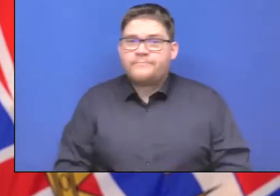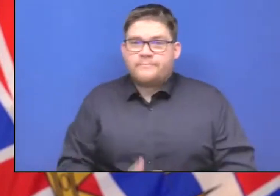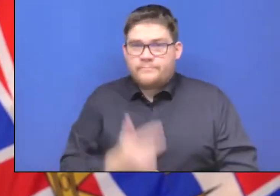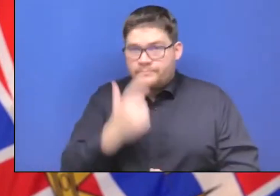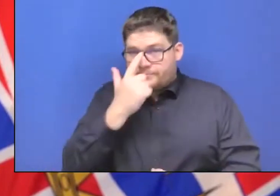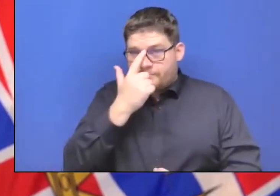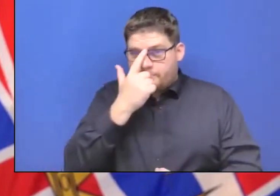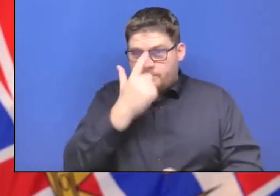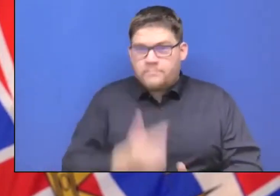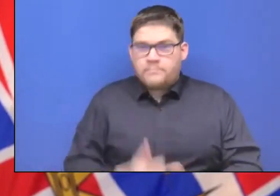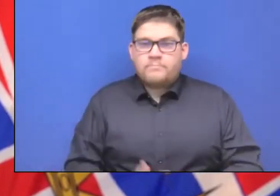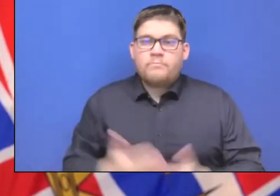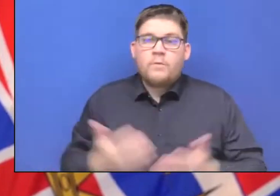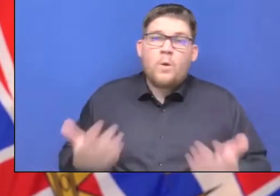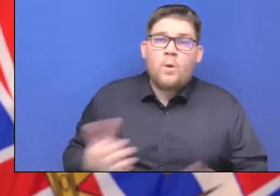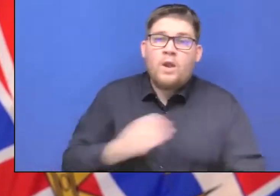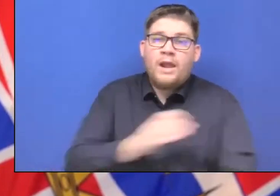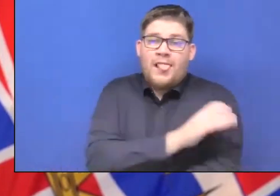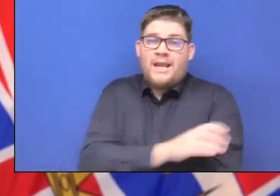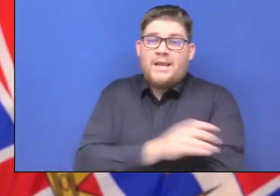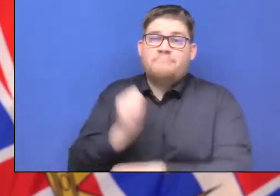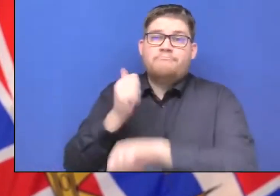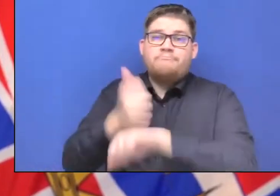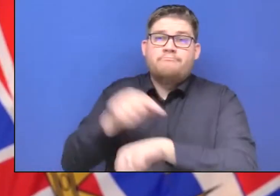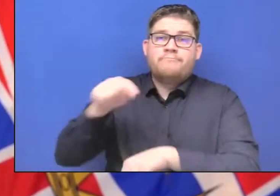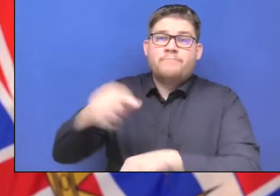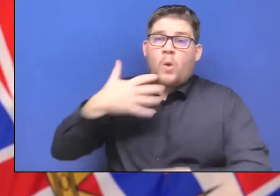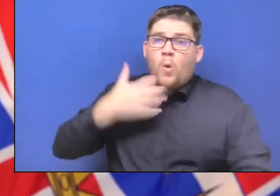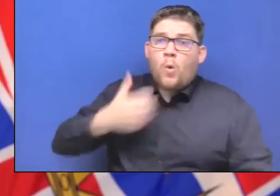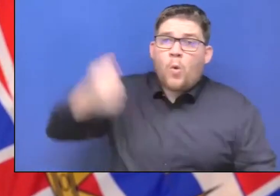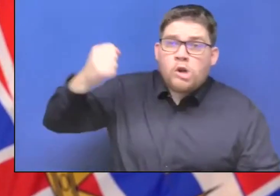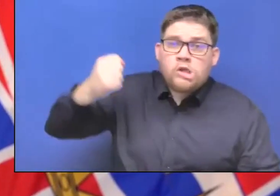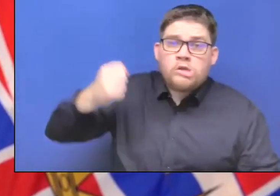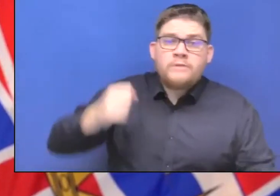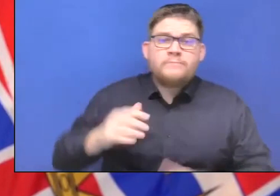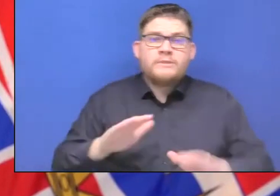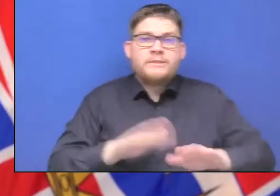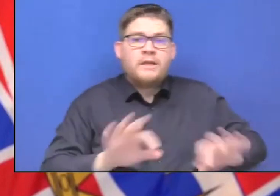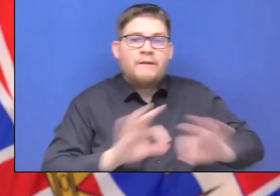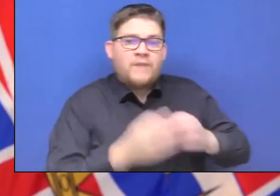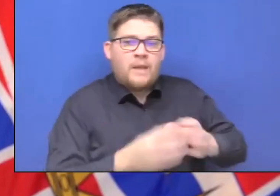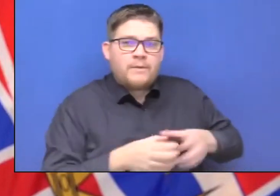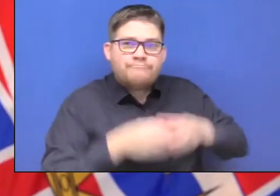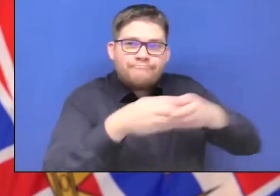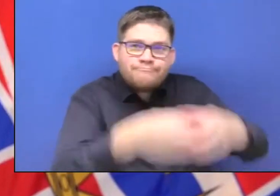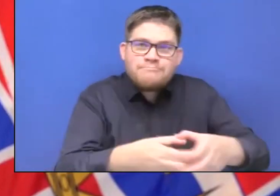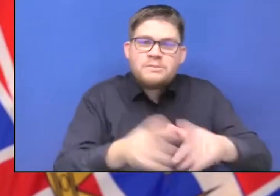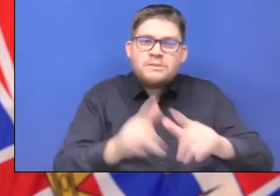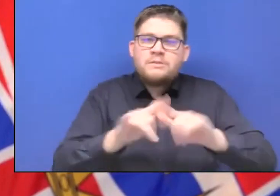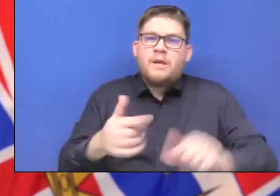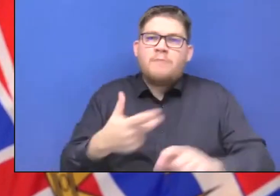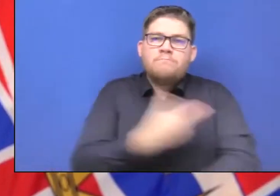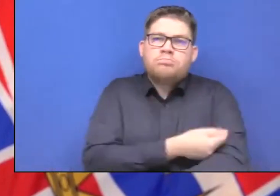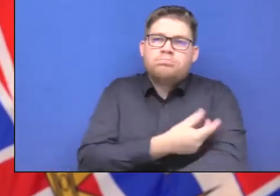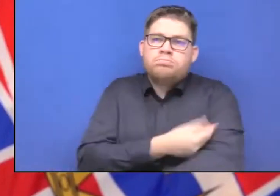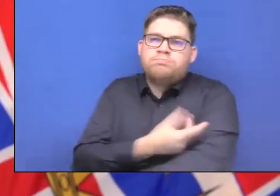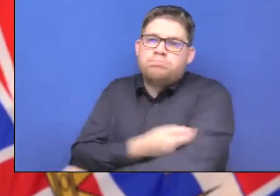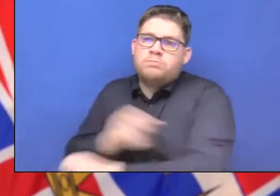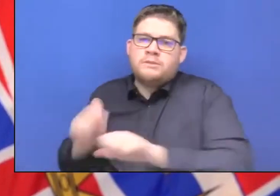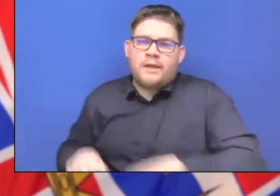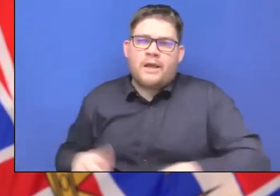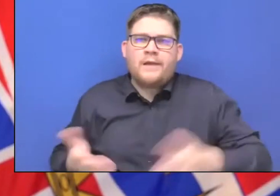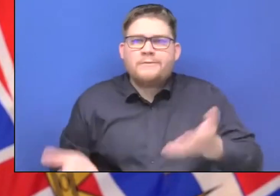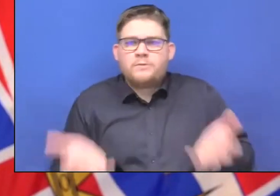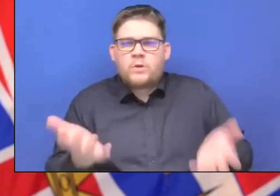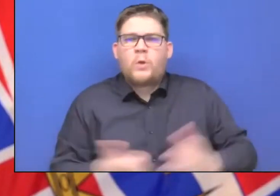where older people and children and families can come together to be immunized with the appropriate vaccines? So those are